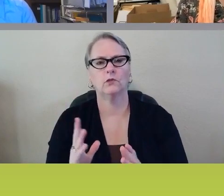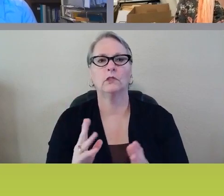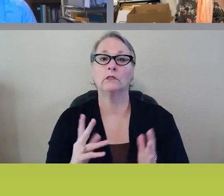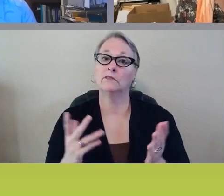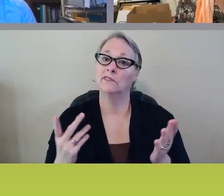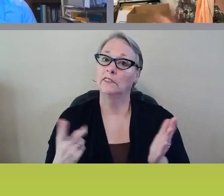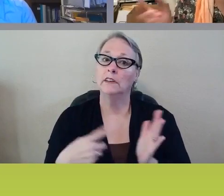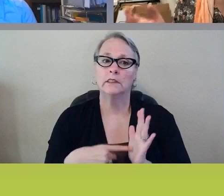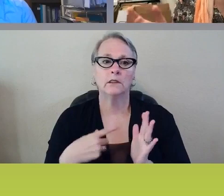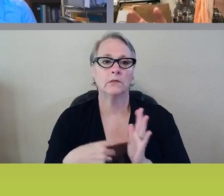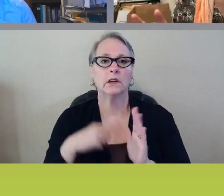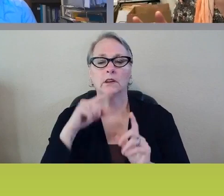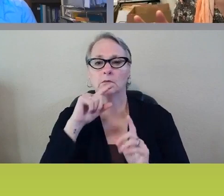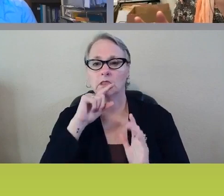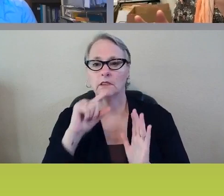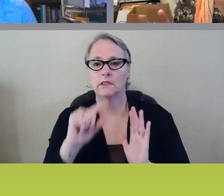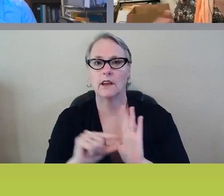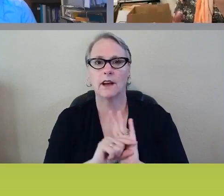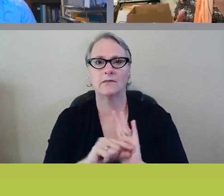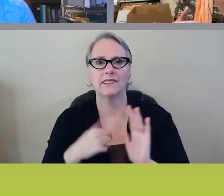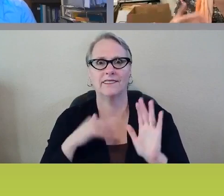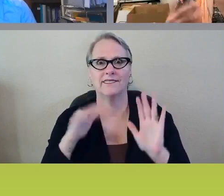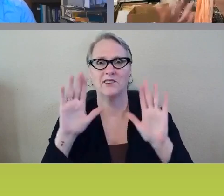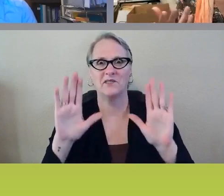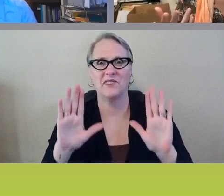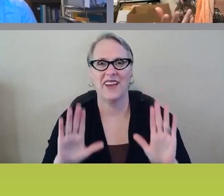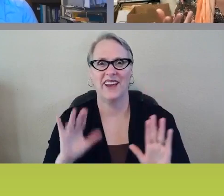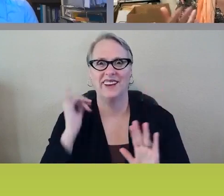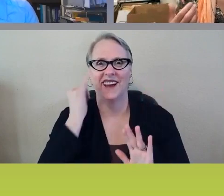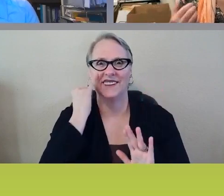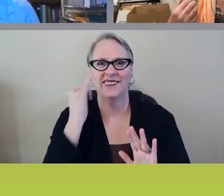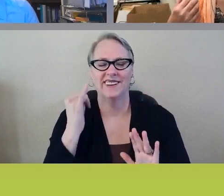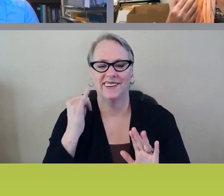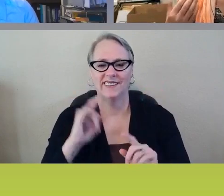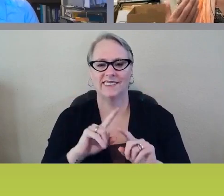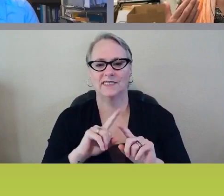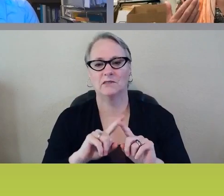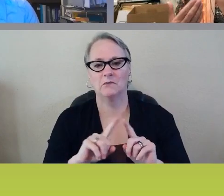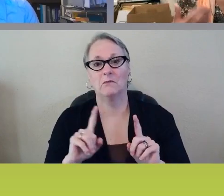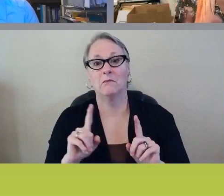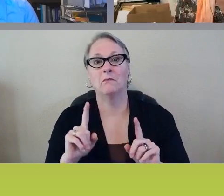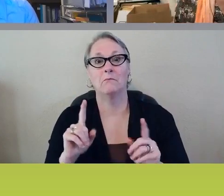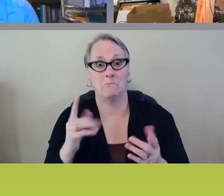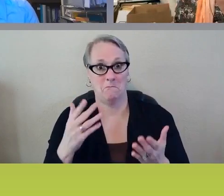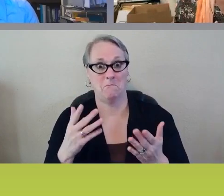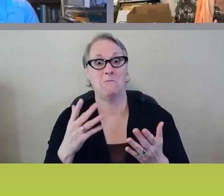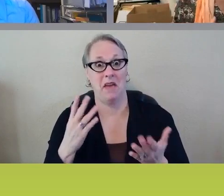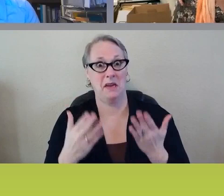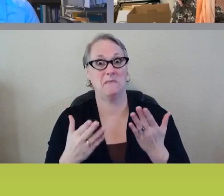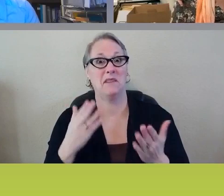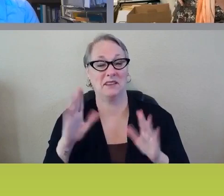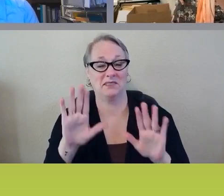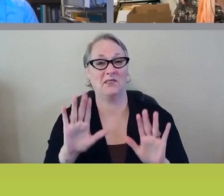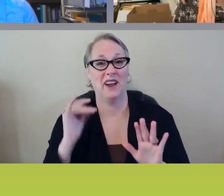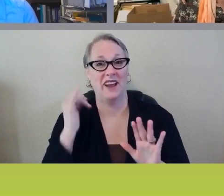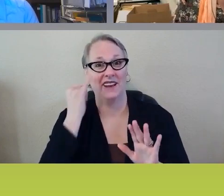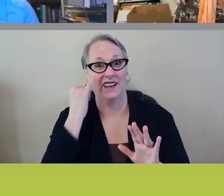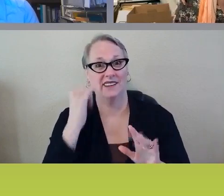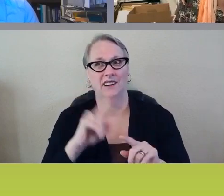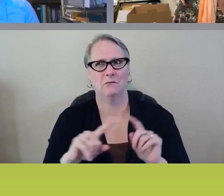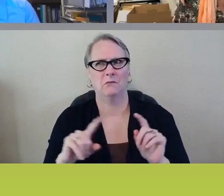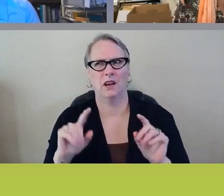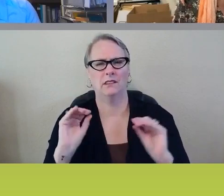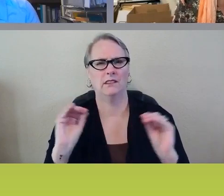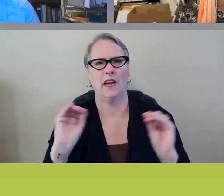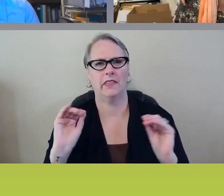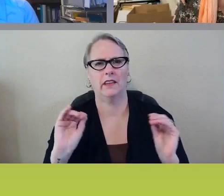sometimes designers have great ideas, but then there are great ideas in their own heads, and they had nothing to do with the people